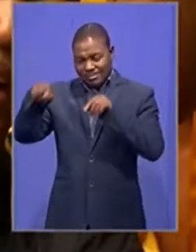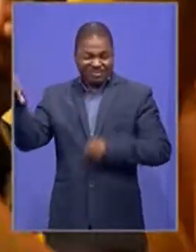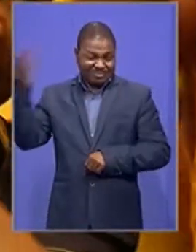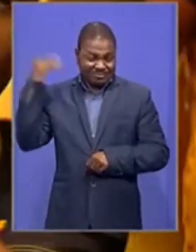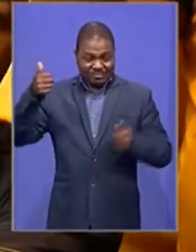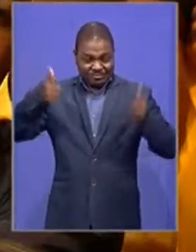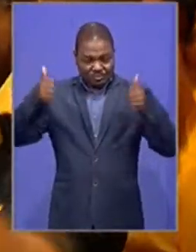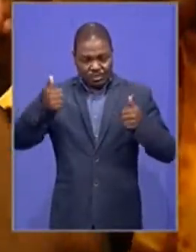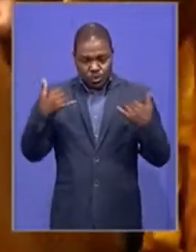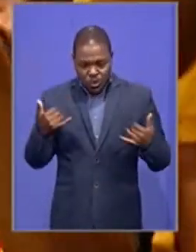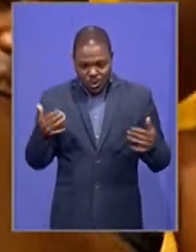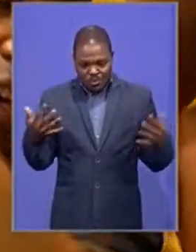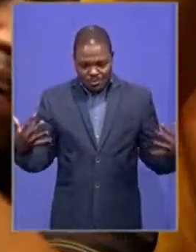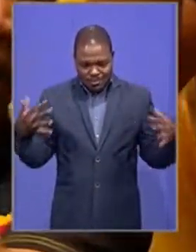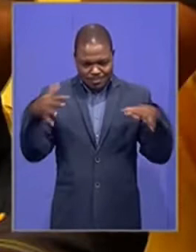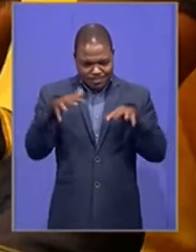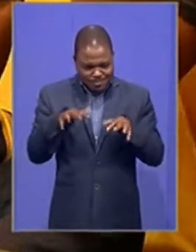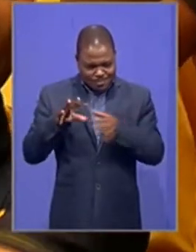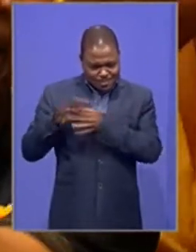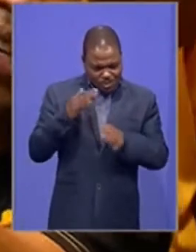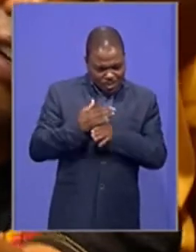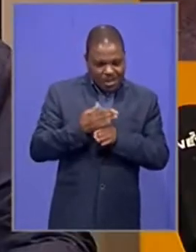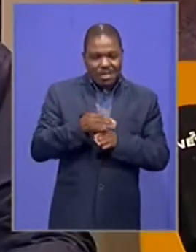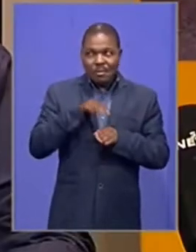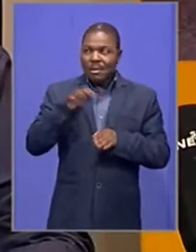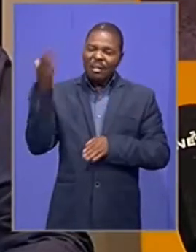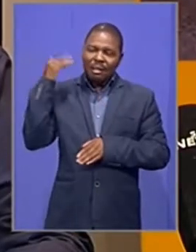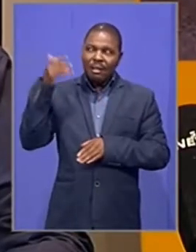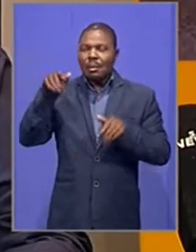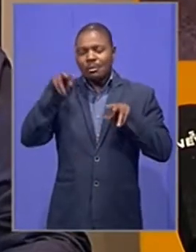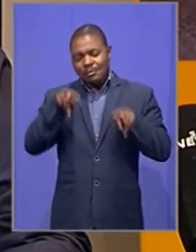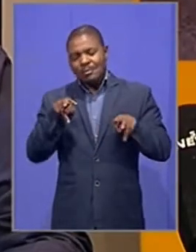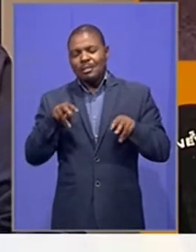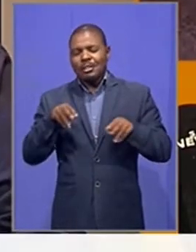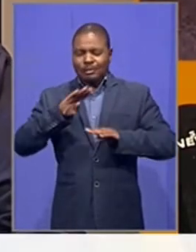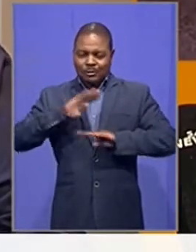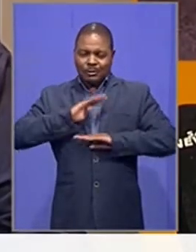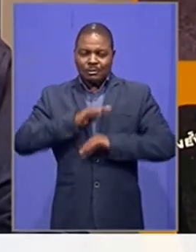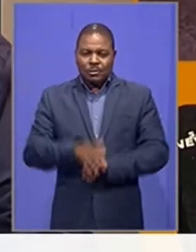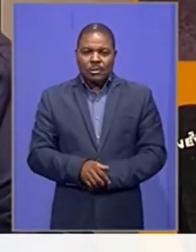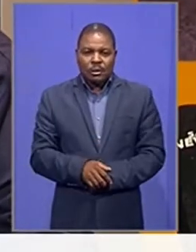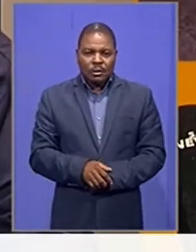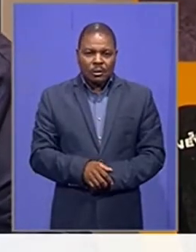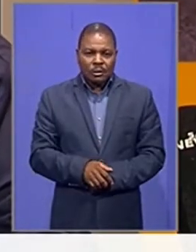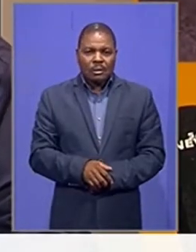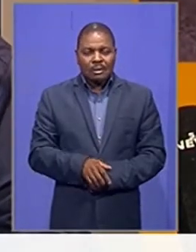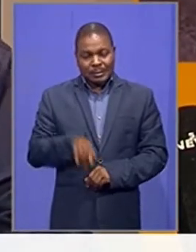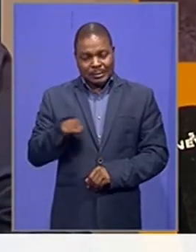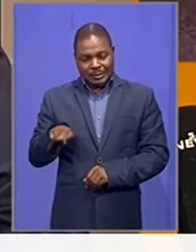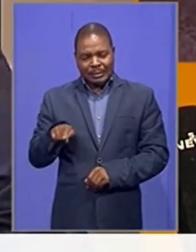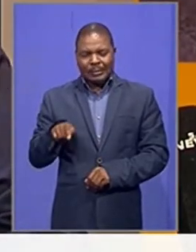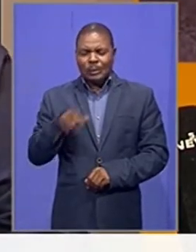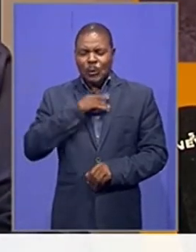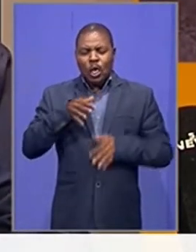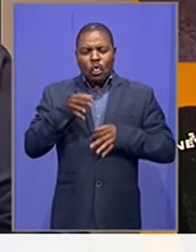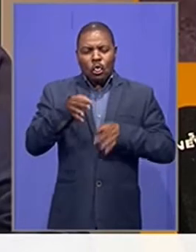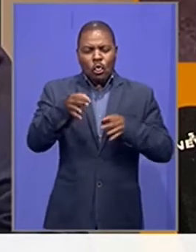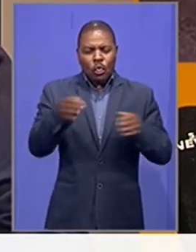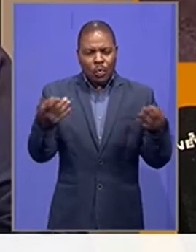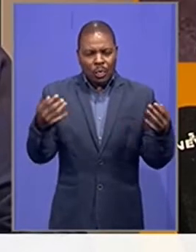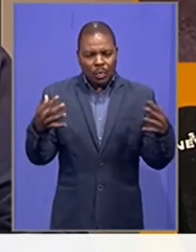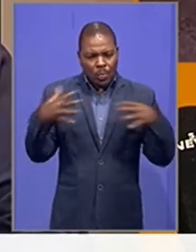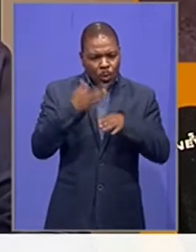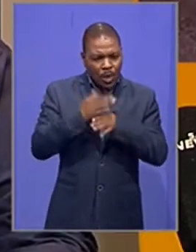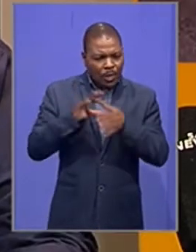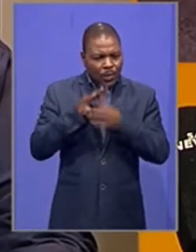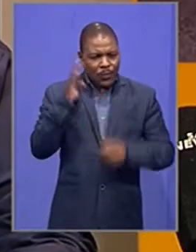ketsahalo ya kajeno ya ho theha maqhama. Comrades, this move is long overdue. People out there have